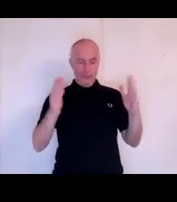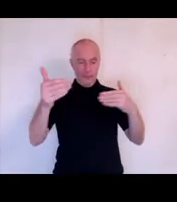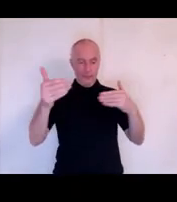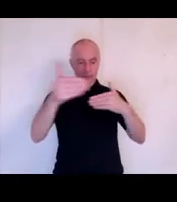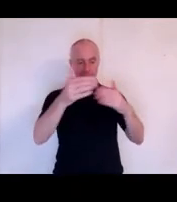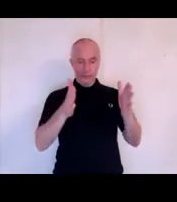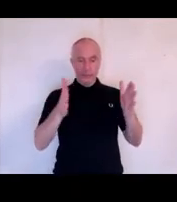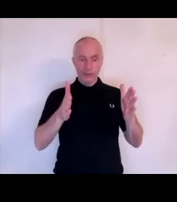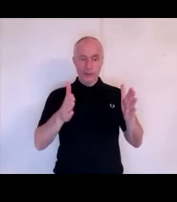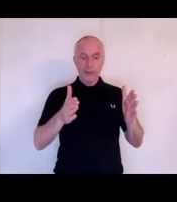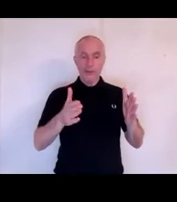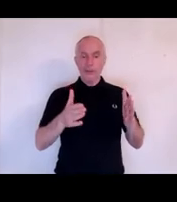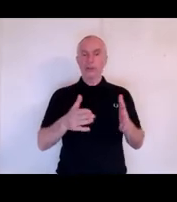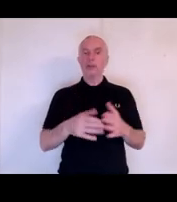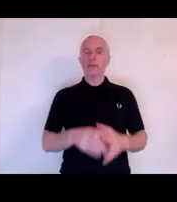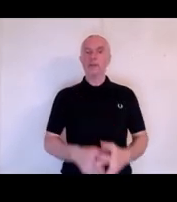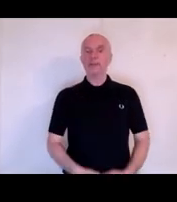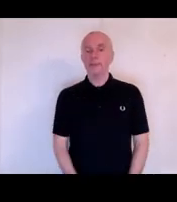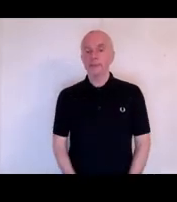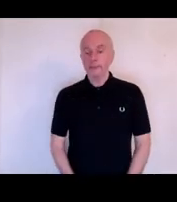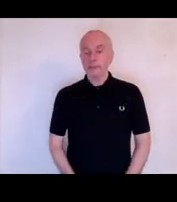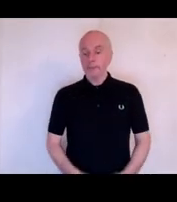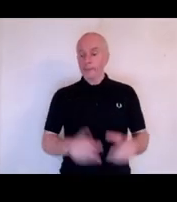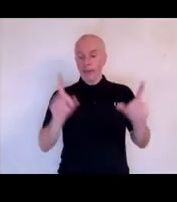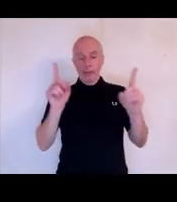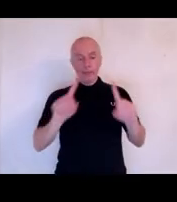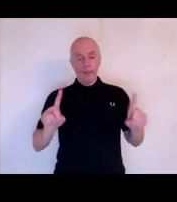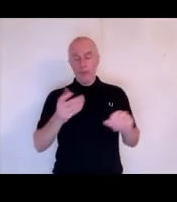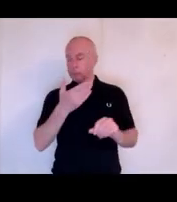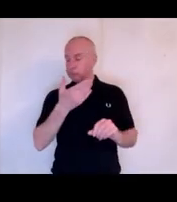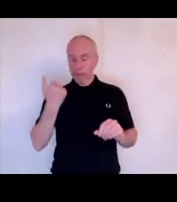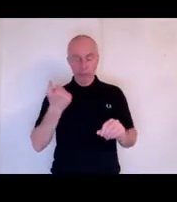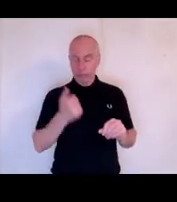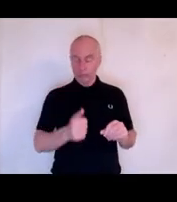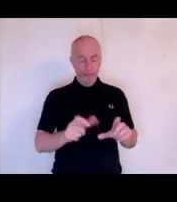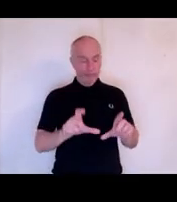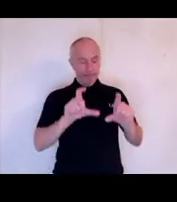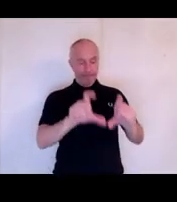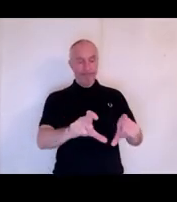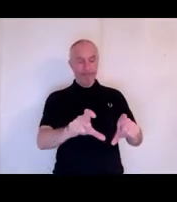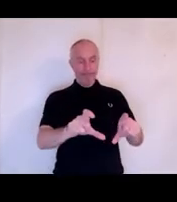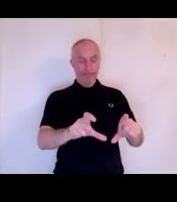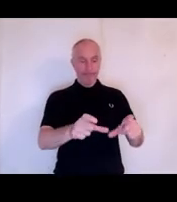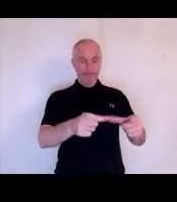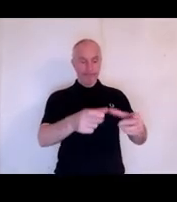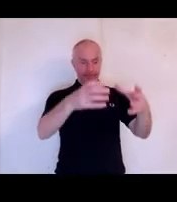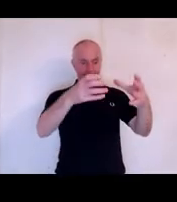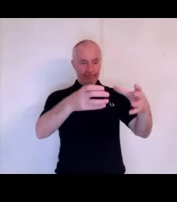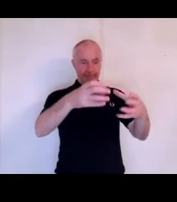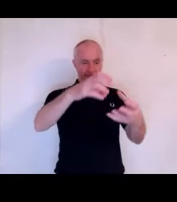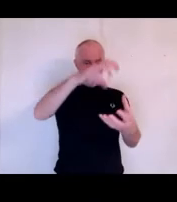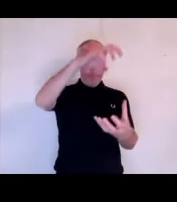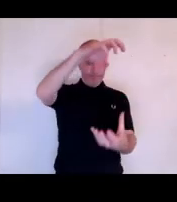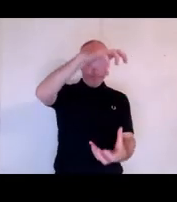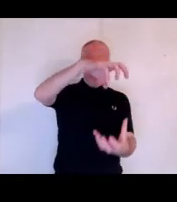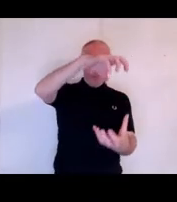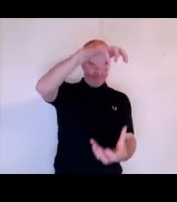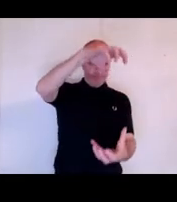Everyone in the room leaves the room. And what we do is we bring this